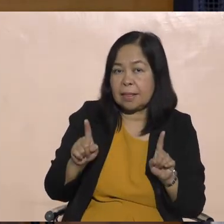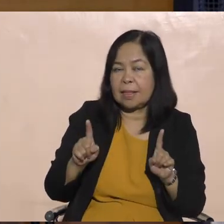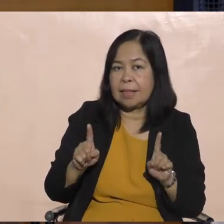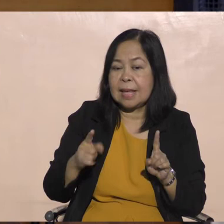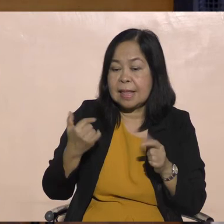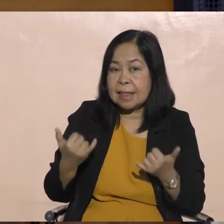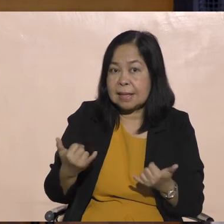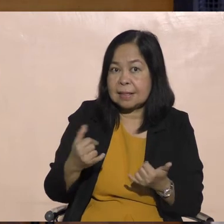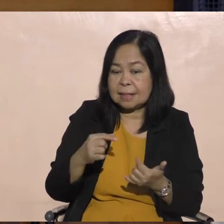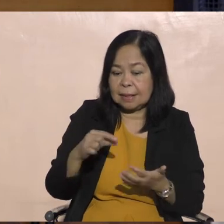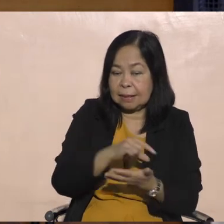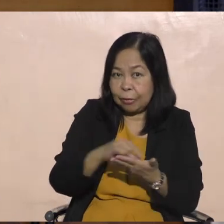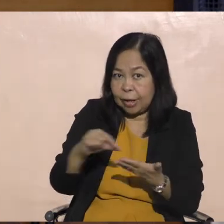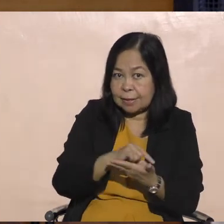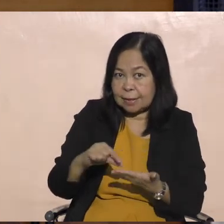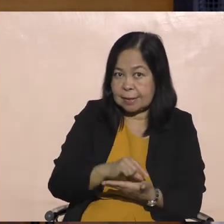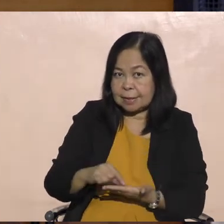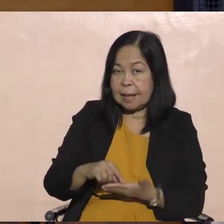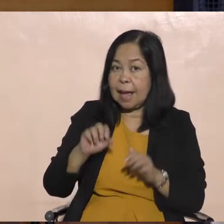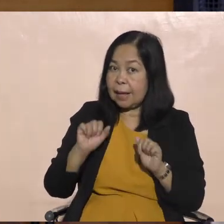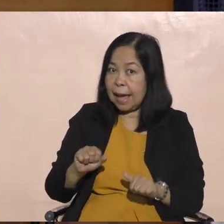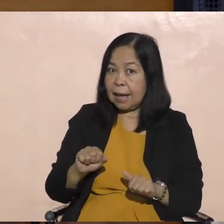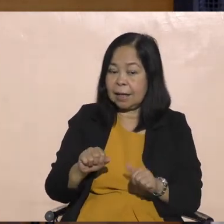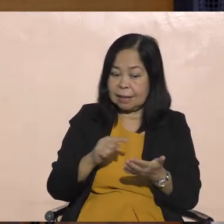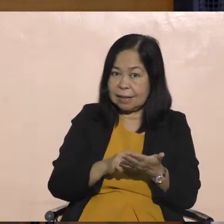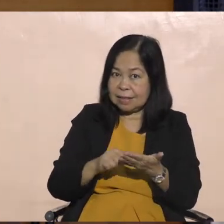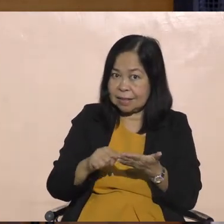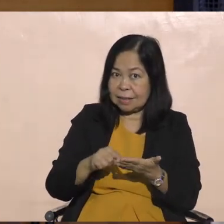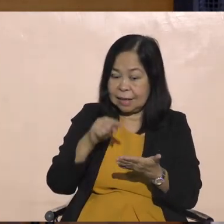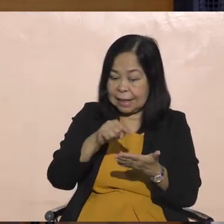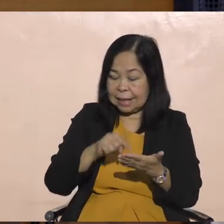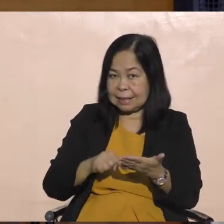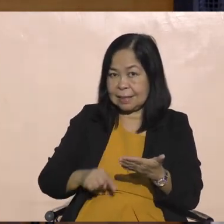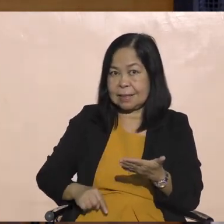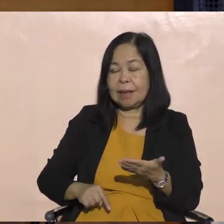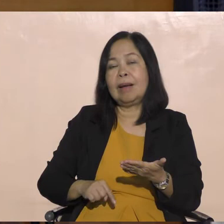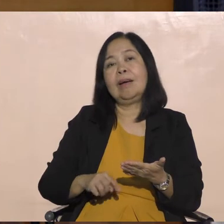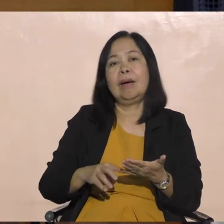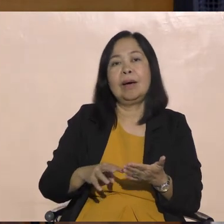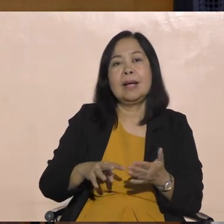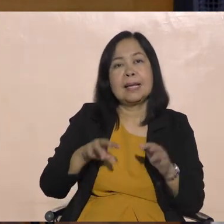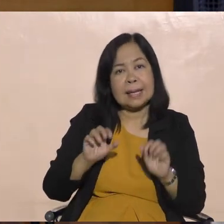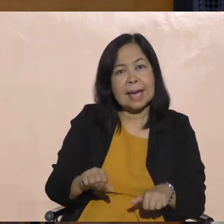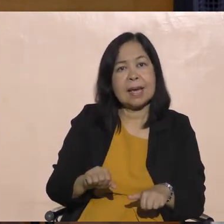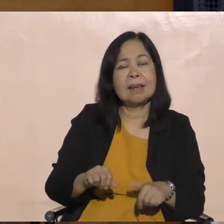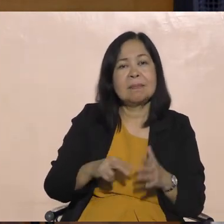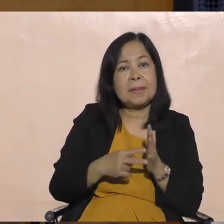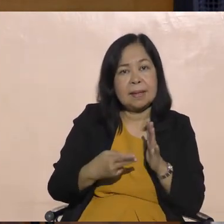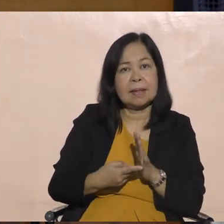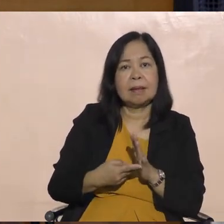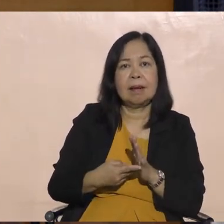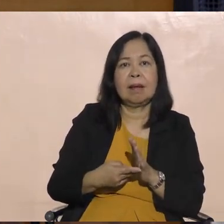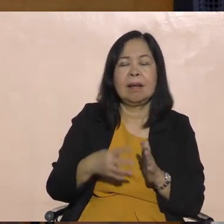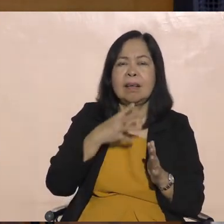this phrase, mga kaigsoonan, can also be translated as he was deeply